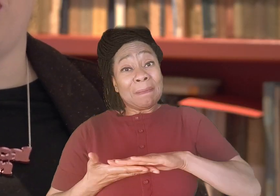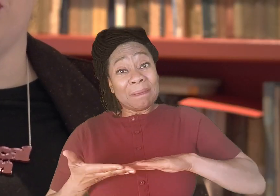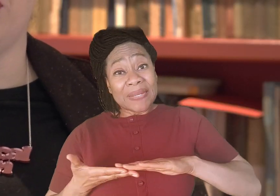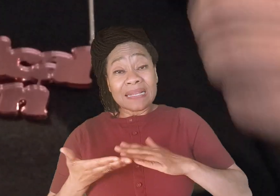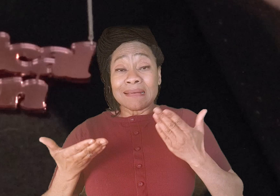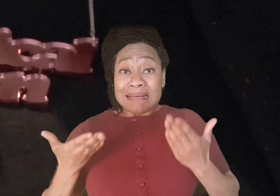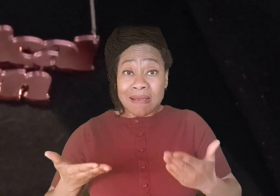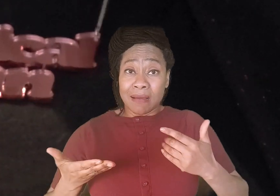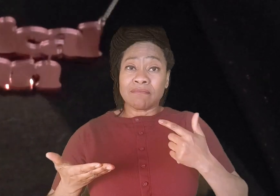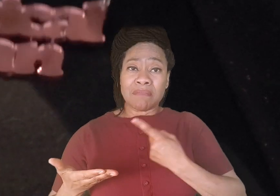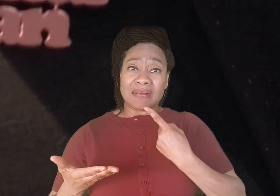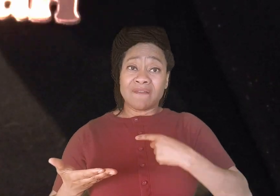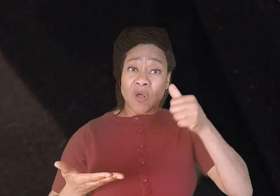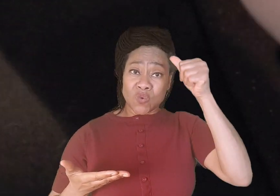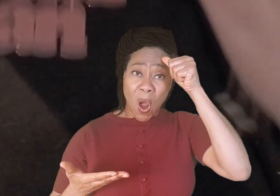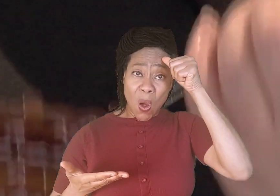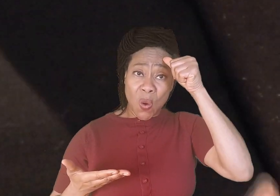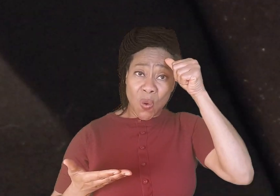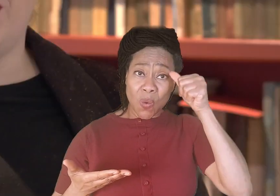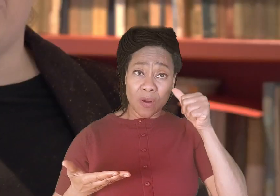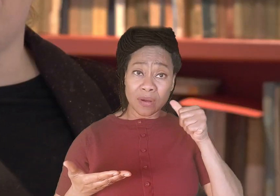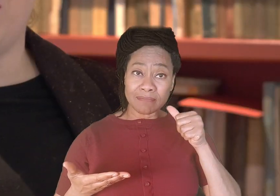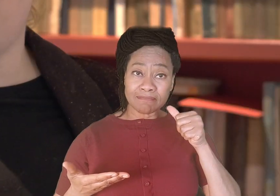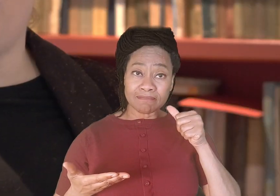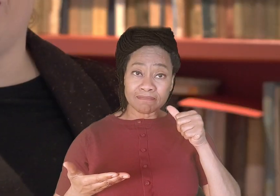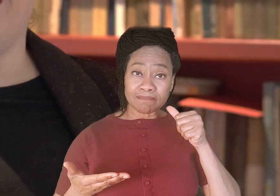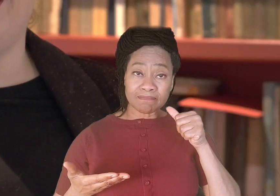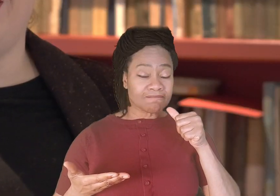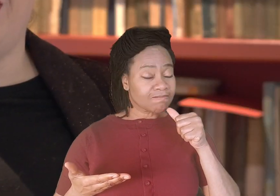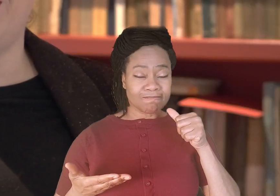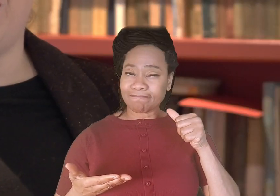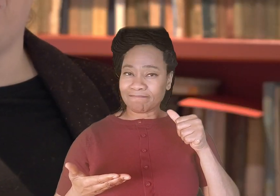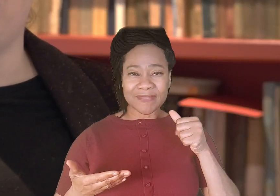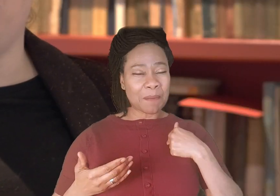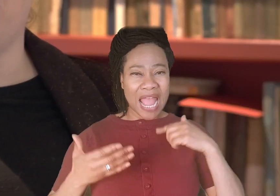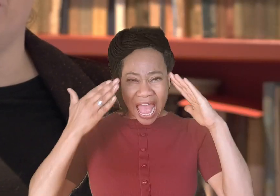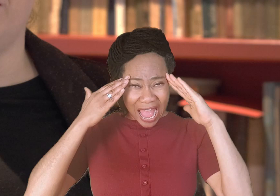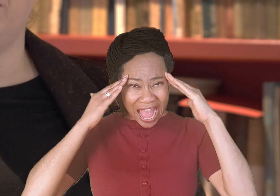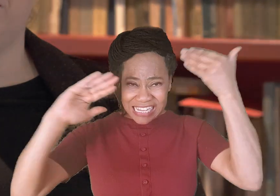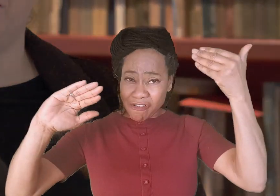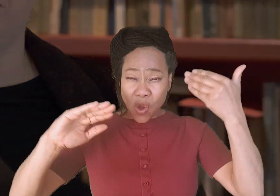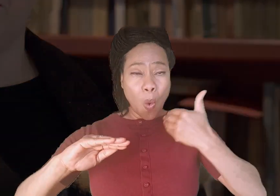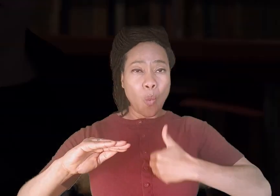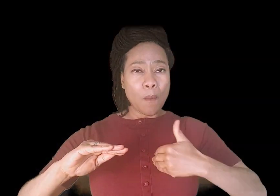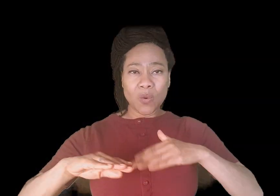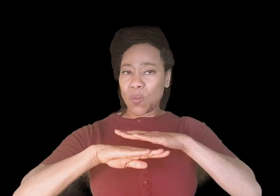now know that I am no longer a hysterical woman.